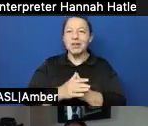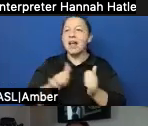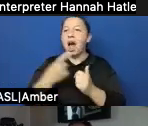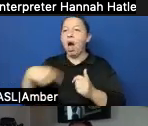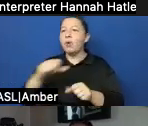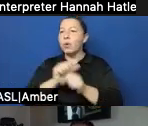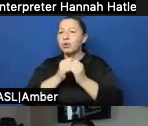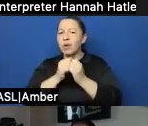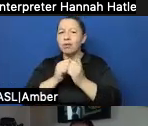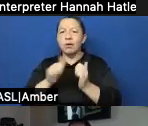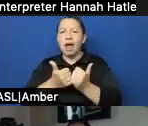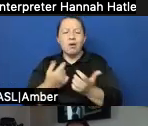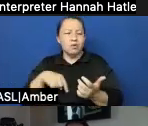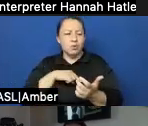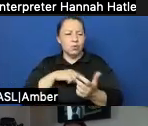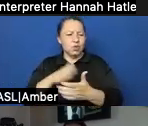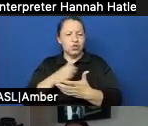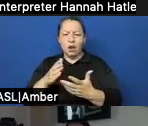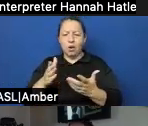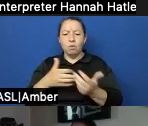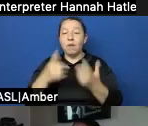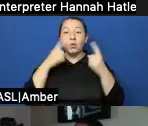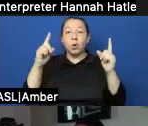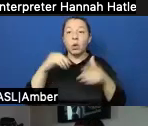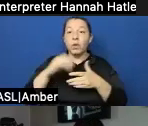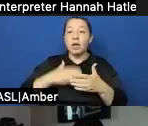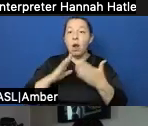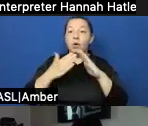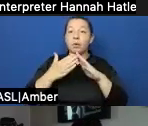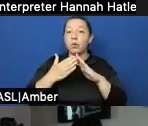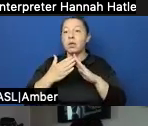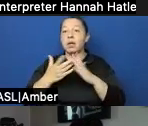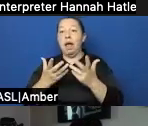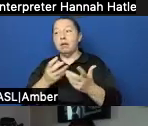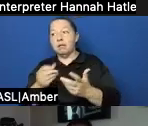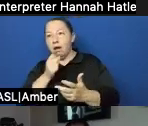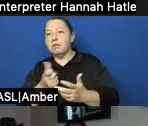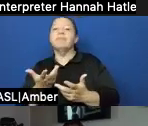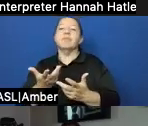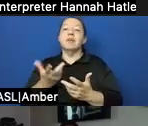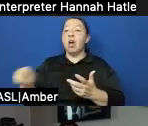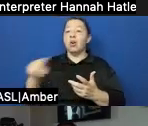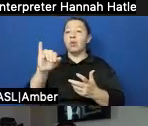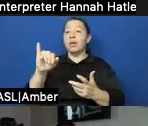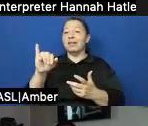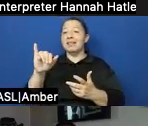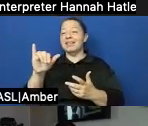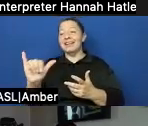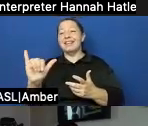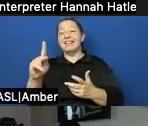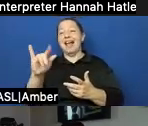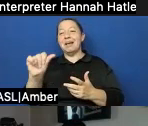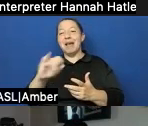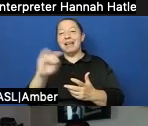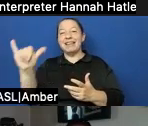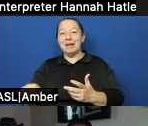How do we share what's working in our community, whether you're up in Yakima and we got